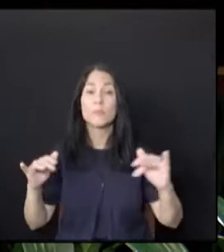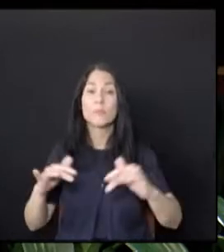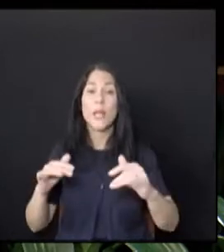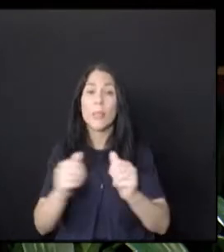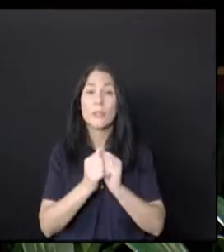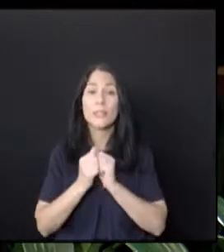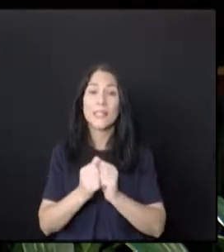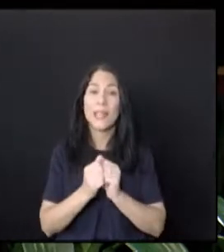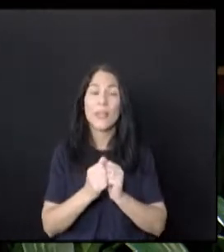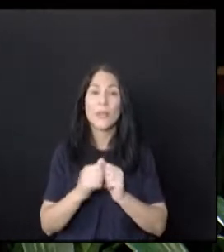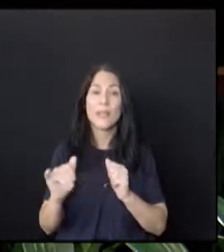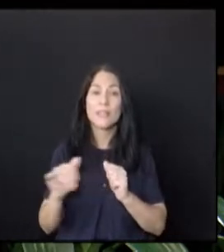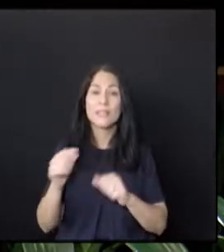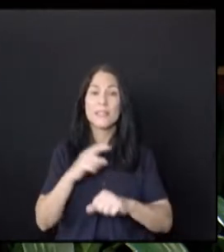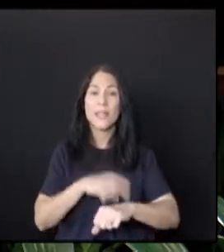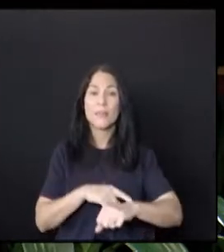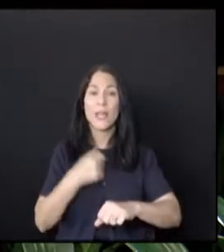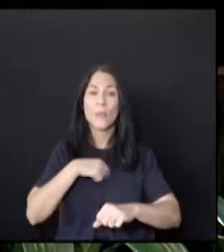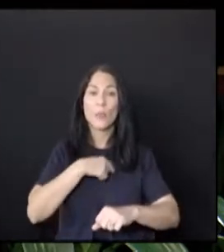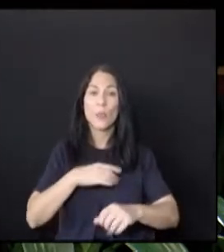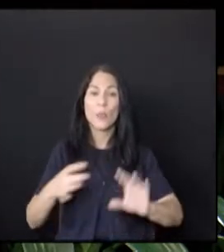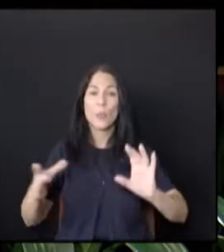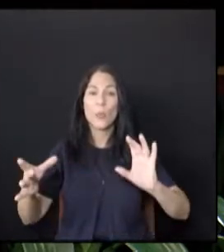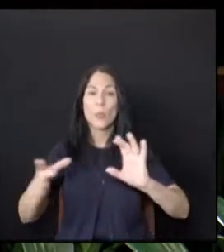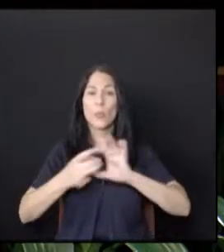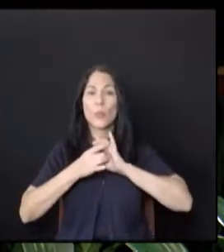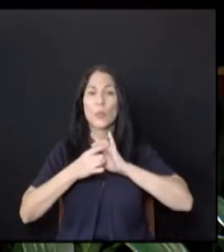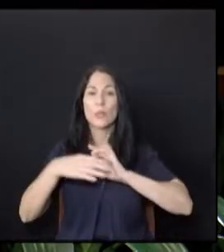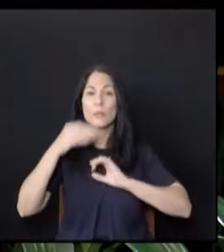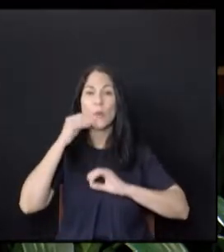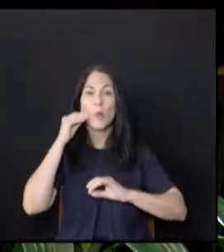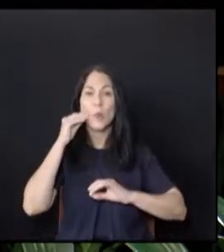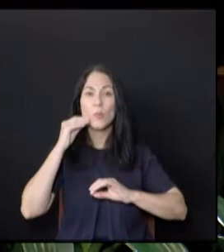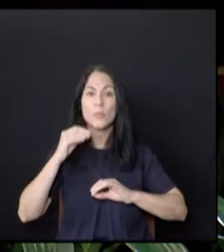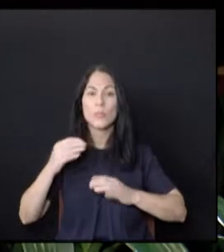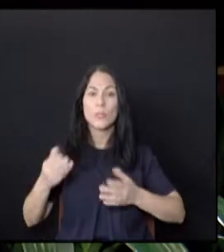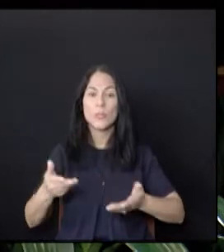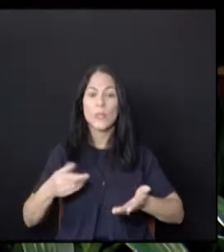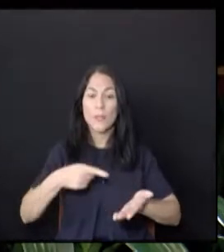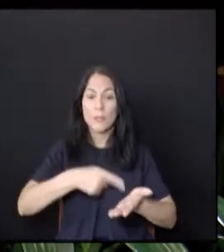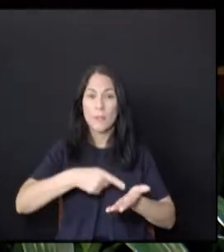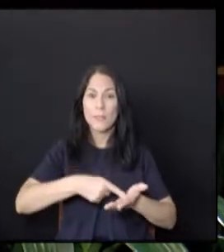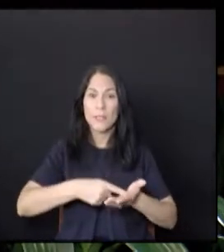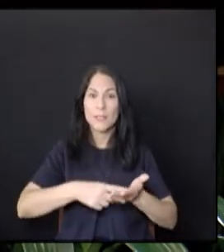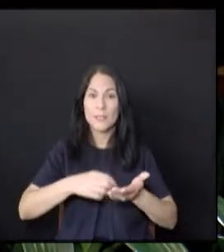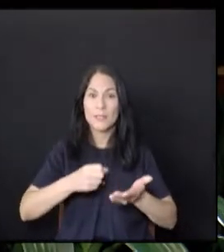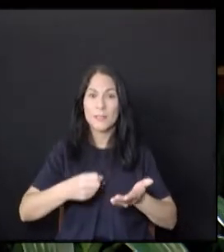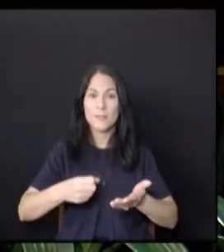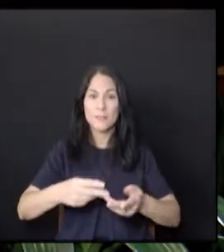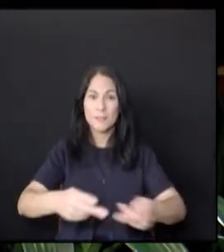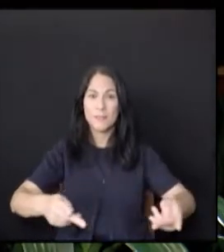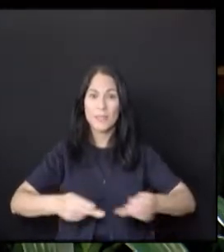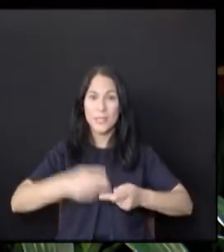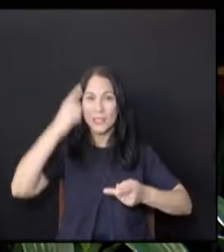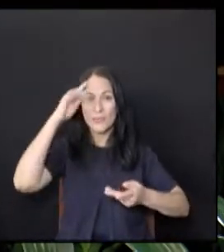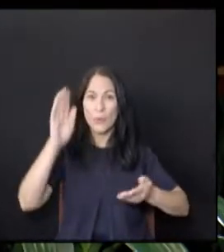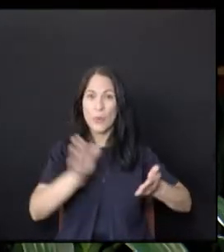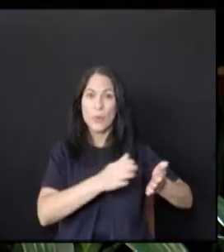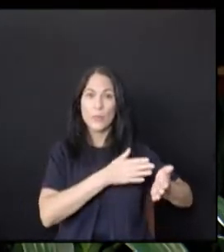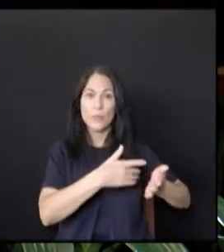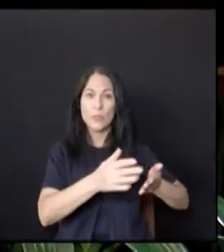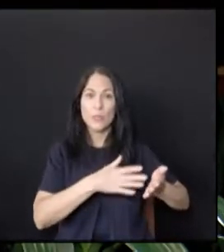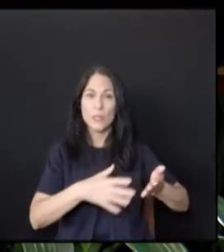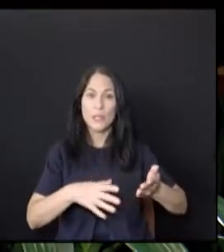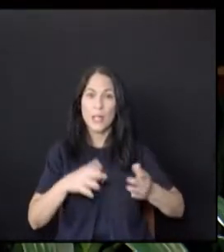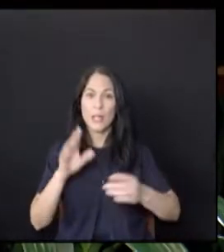our congregation. And we will connect our homes to the sanctuary for our music and for the extinguishing of the candles as